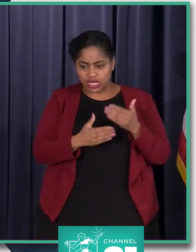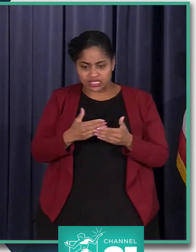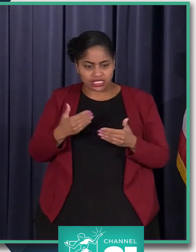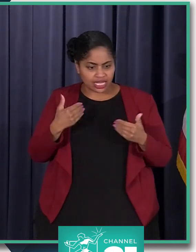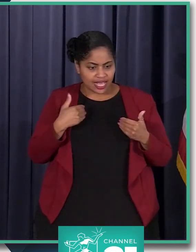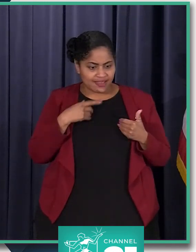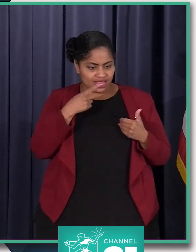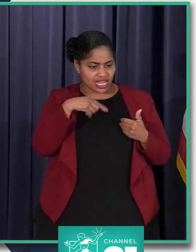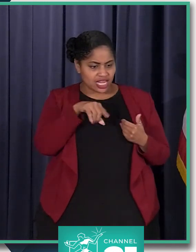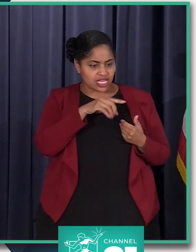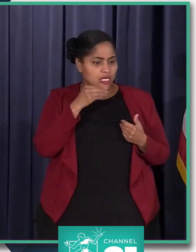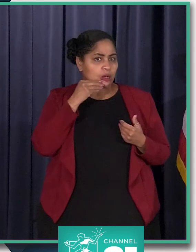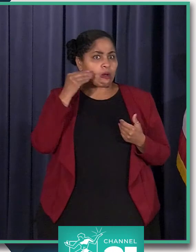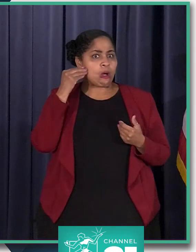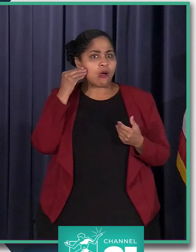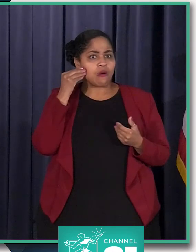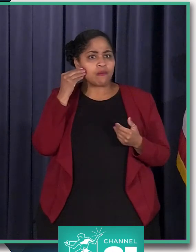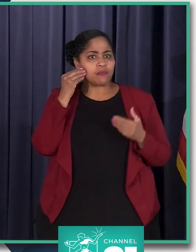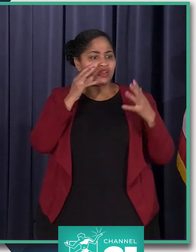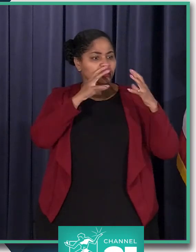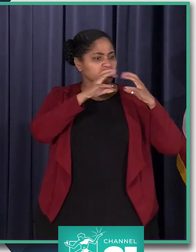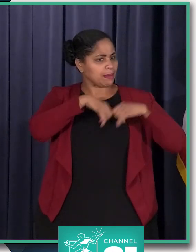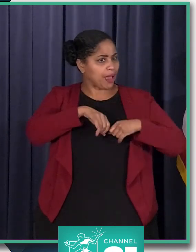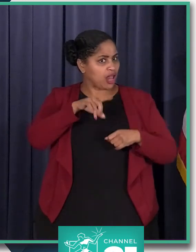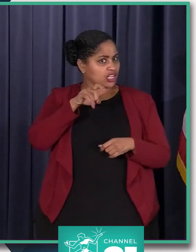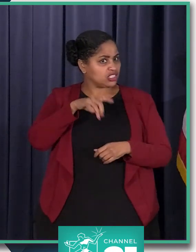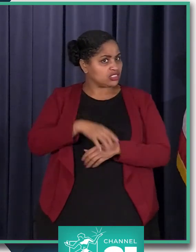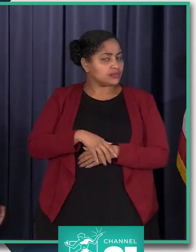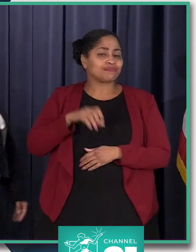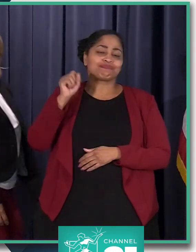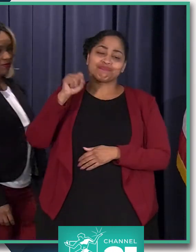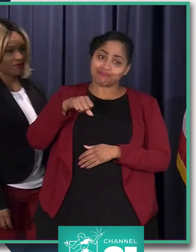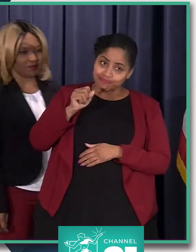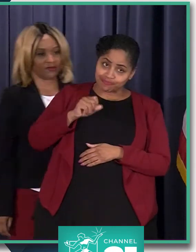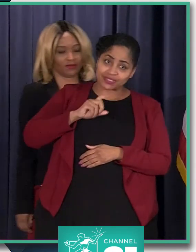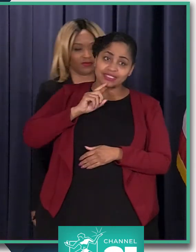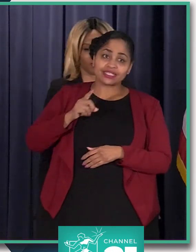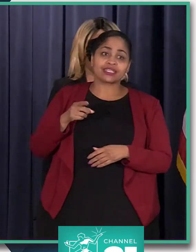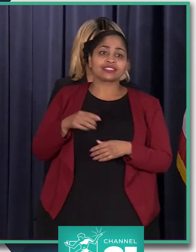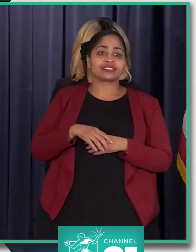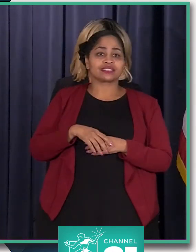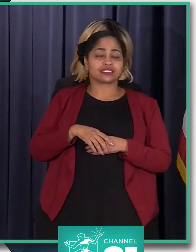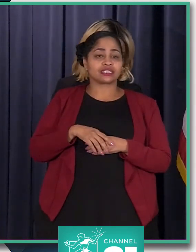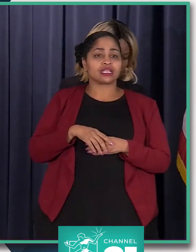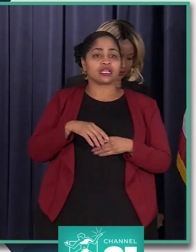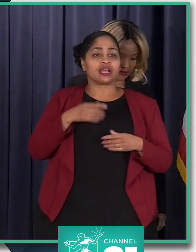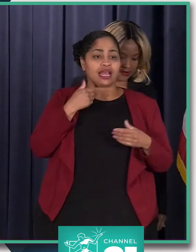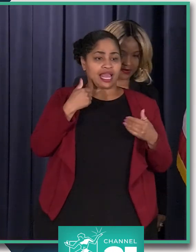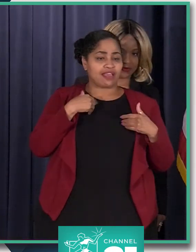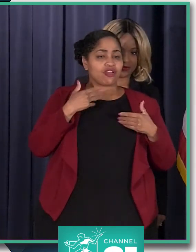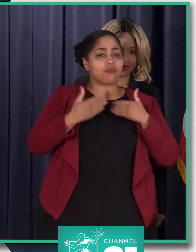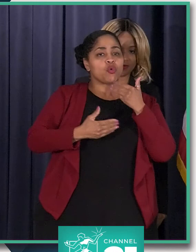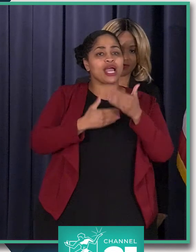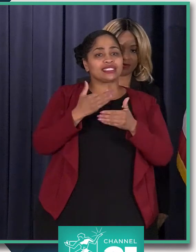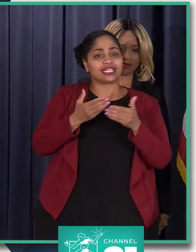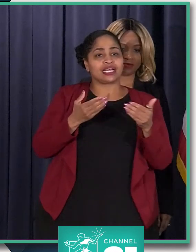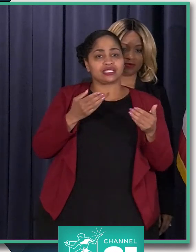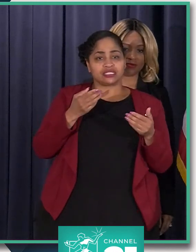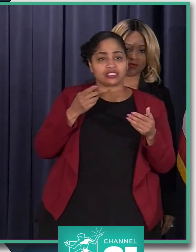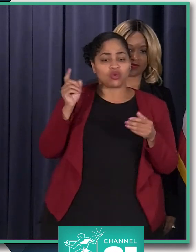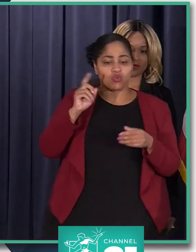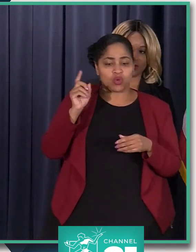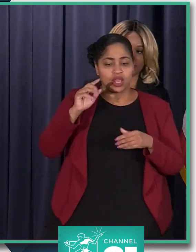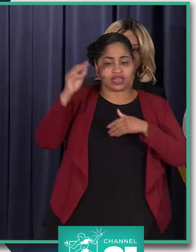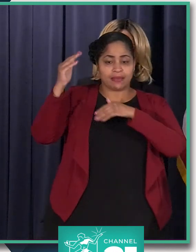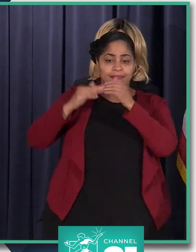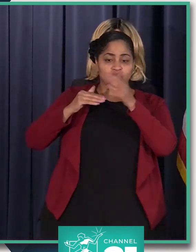have these homes demolished? There is. In fact, there is a process by which the